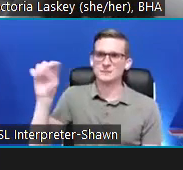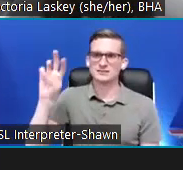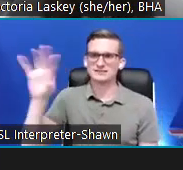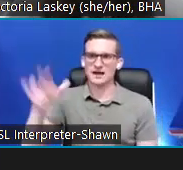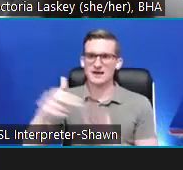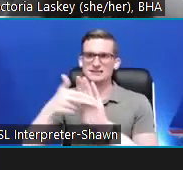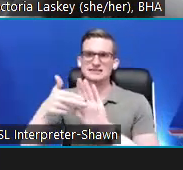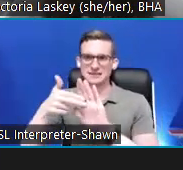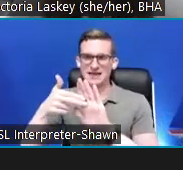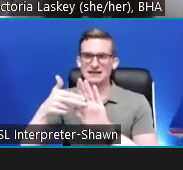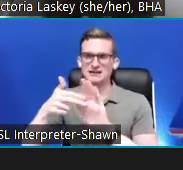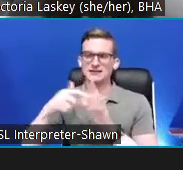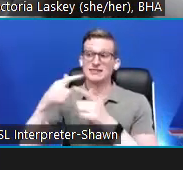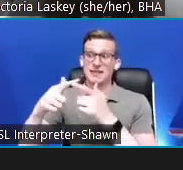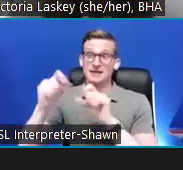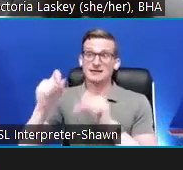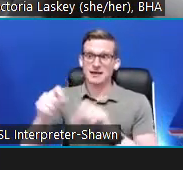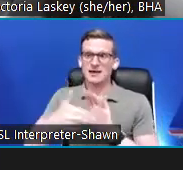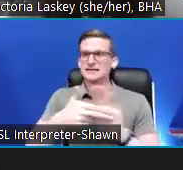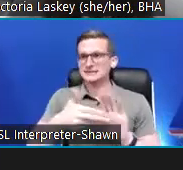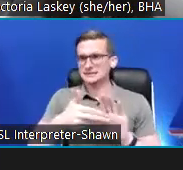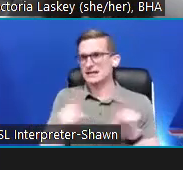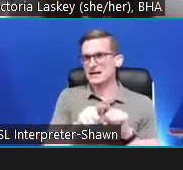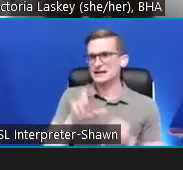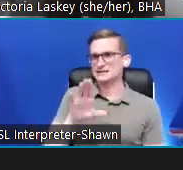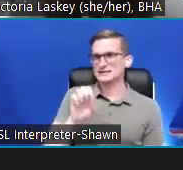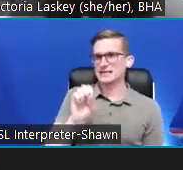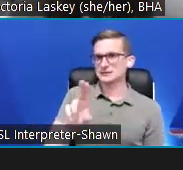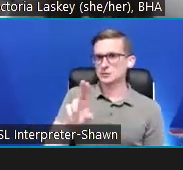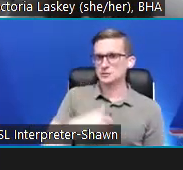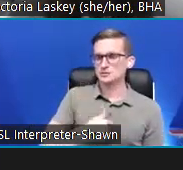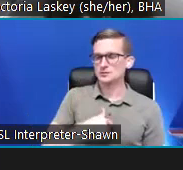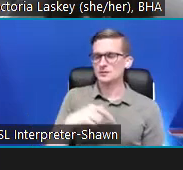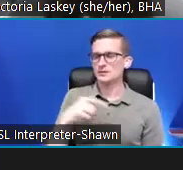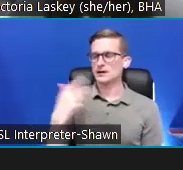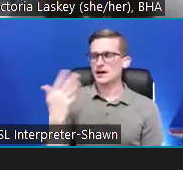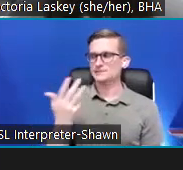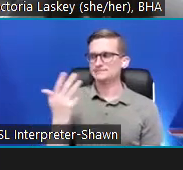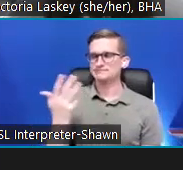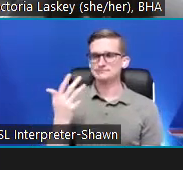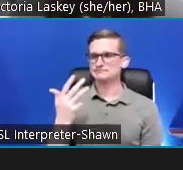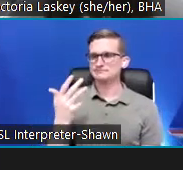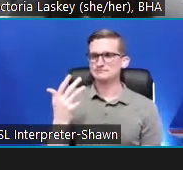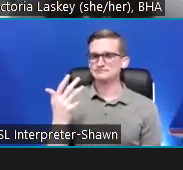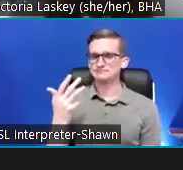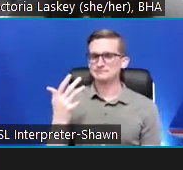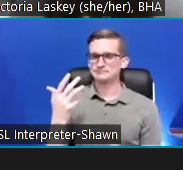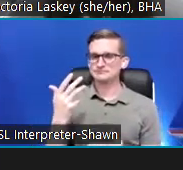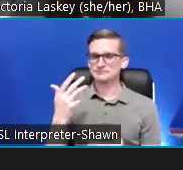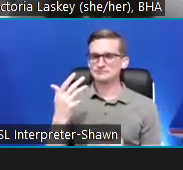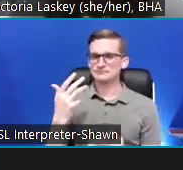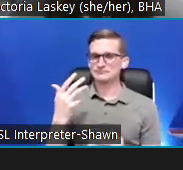to be considered a CSU. So I wasn't tracking along with the question about what is supposed to happen